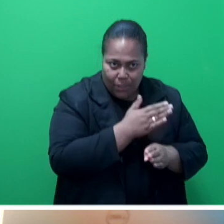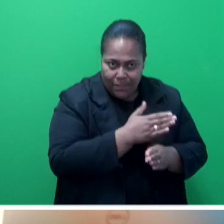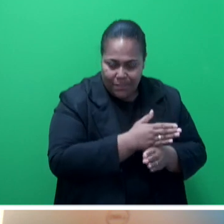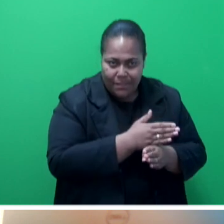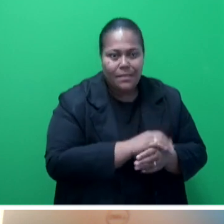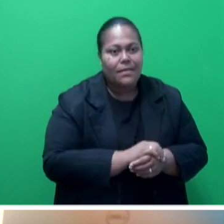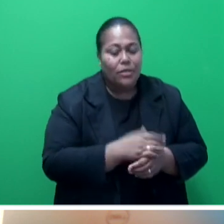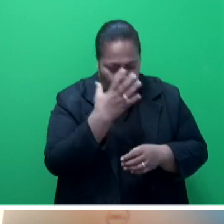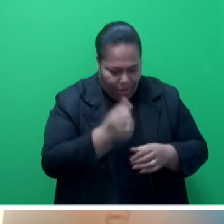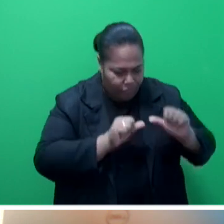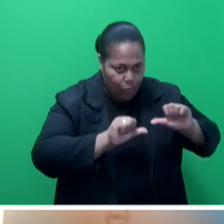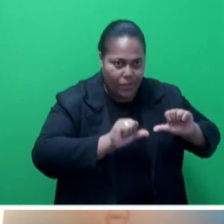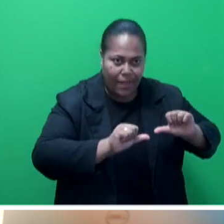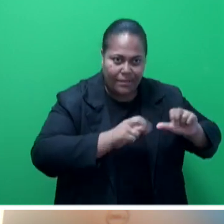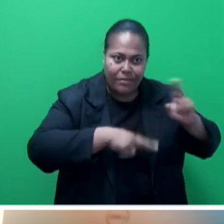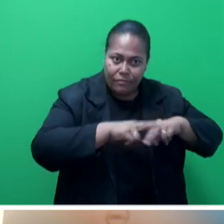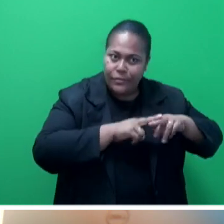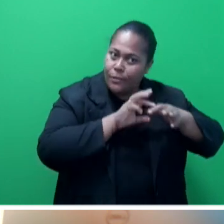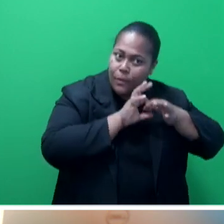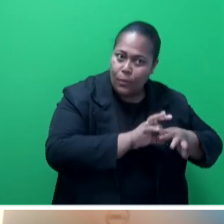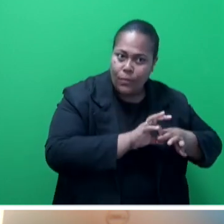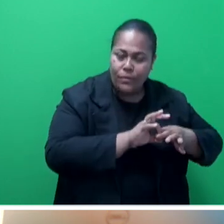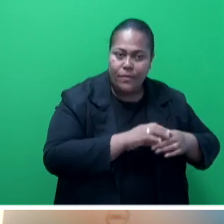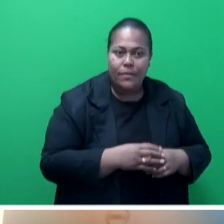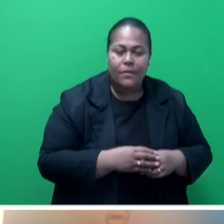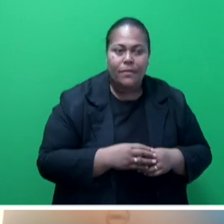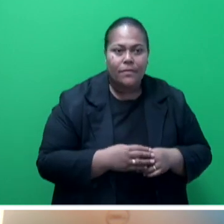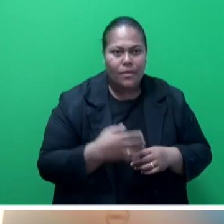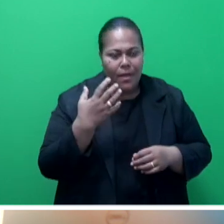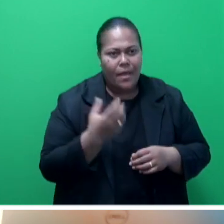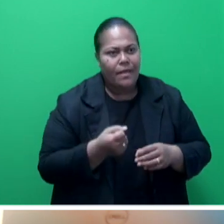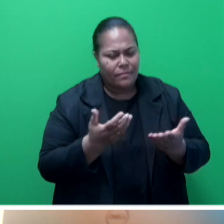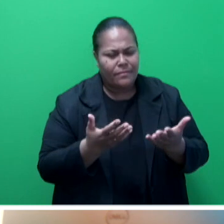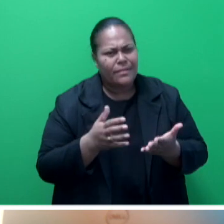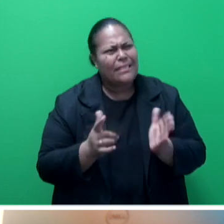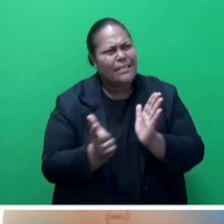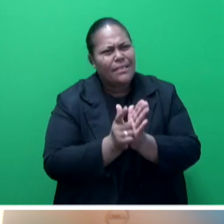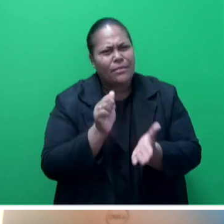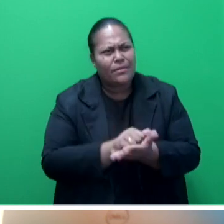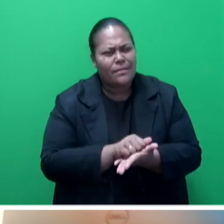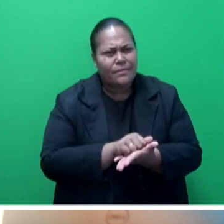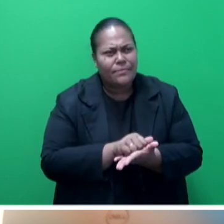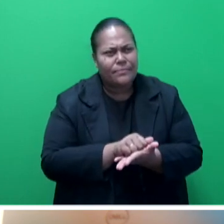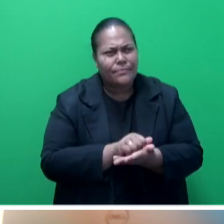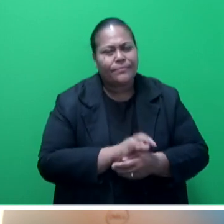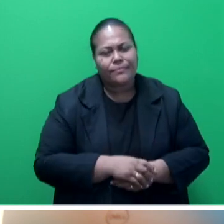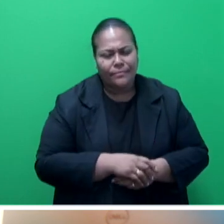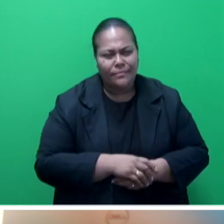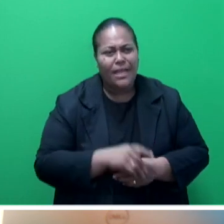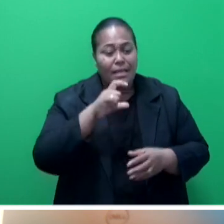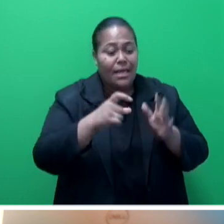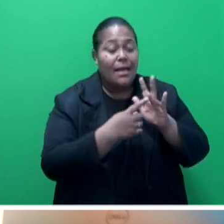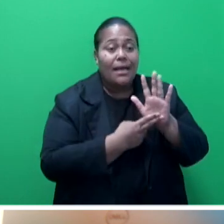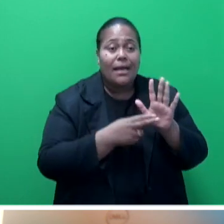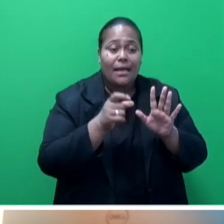property rights by defining them as the exclusive and distinct legal right to carbon sequestration and carbon stocks.